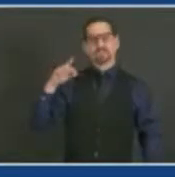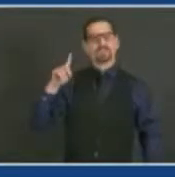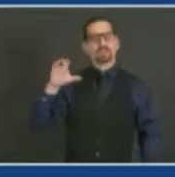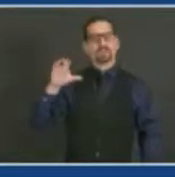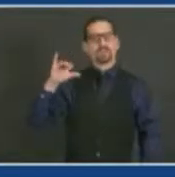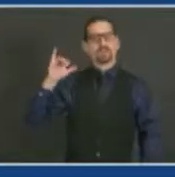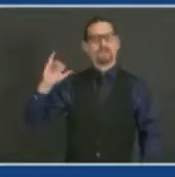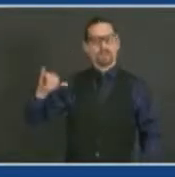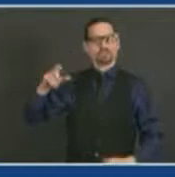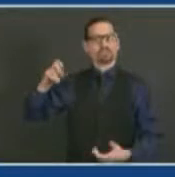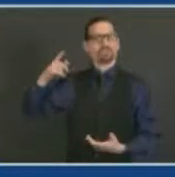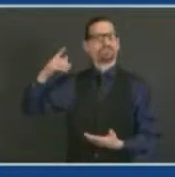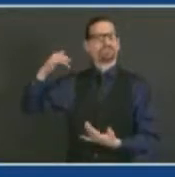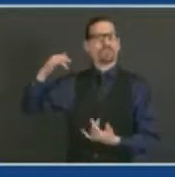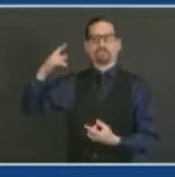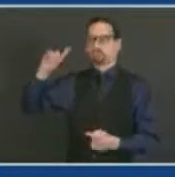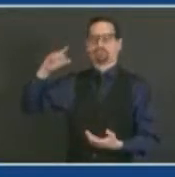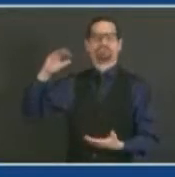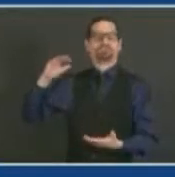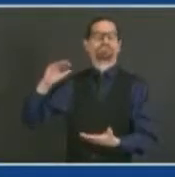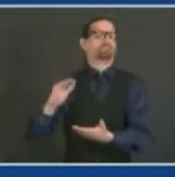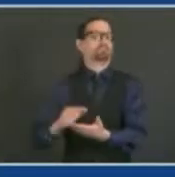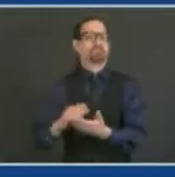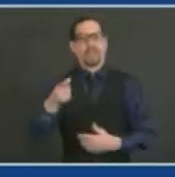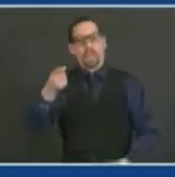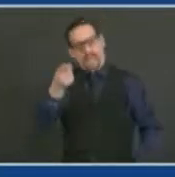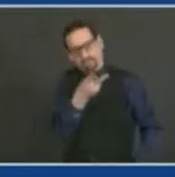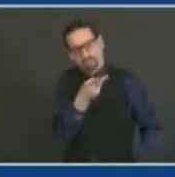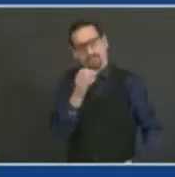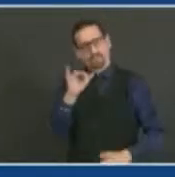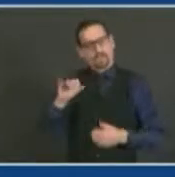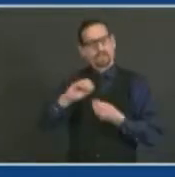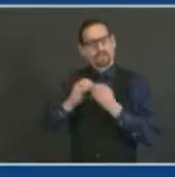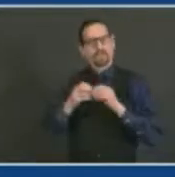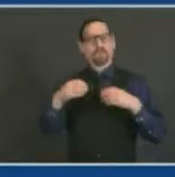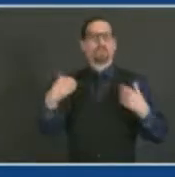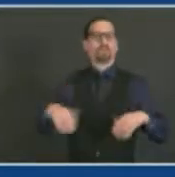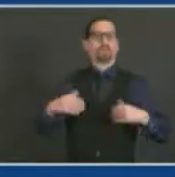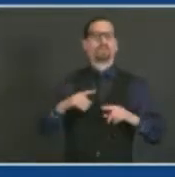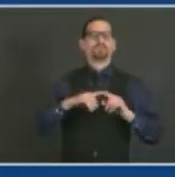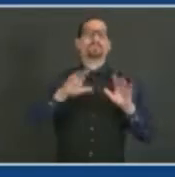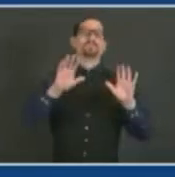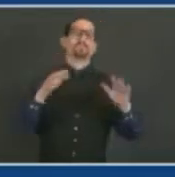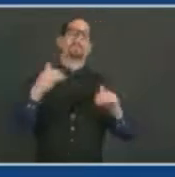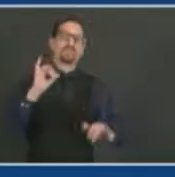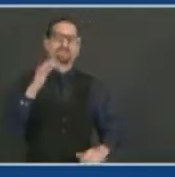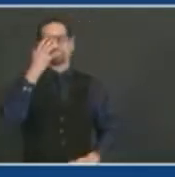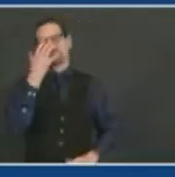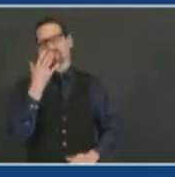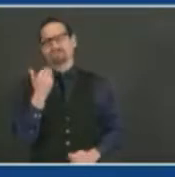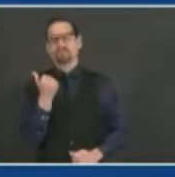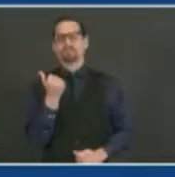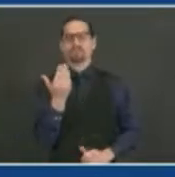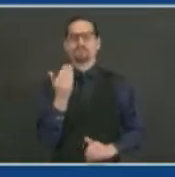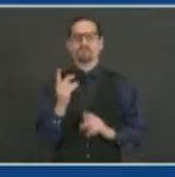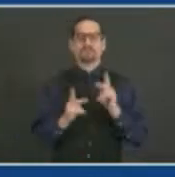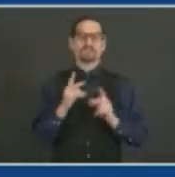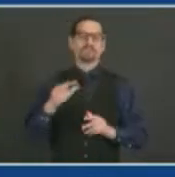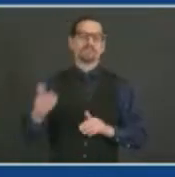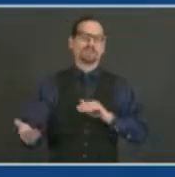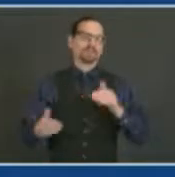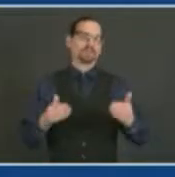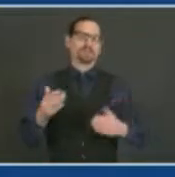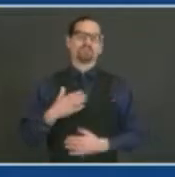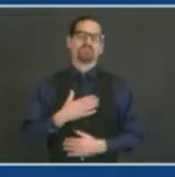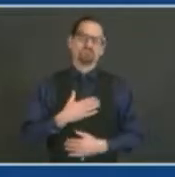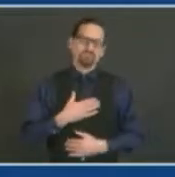However, we do sadly have 15 new COVID-19 associated fatalities to report.